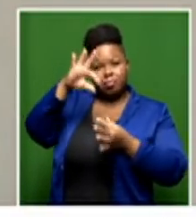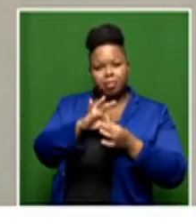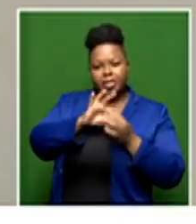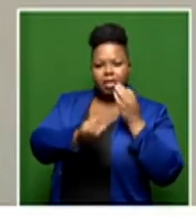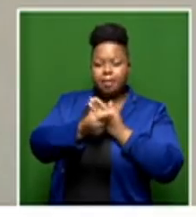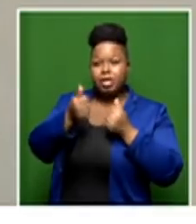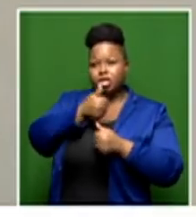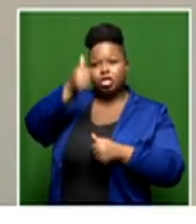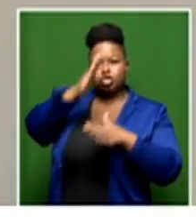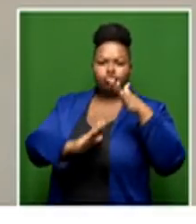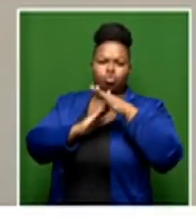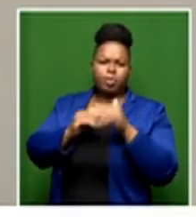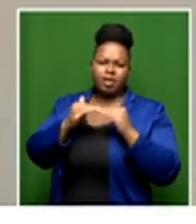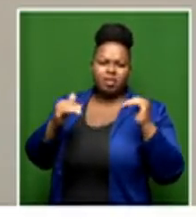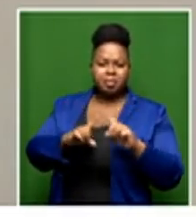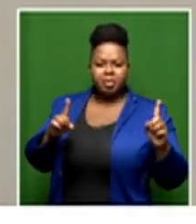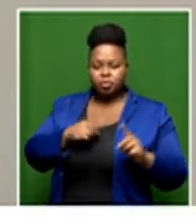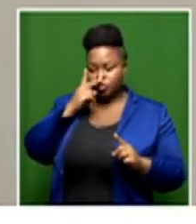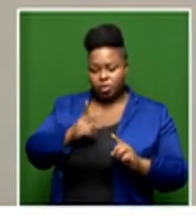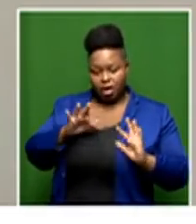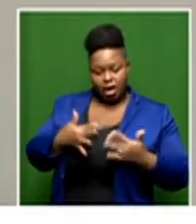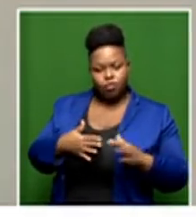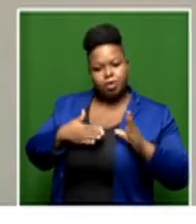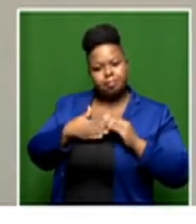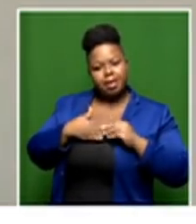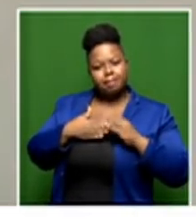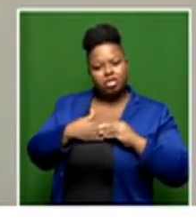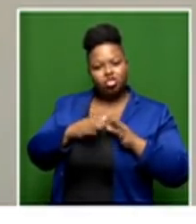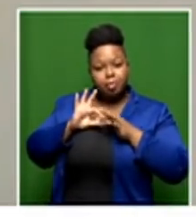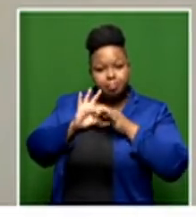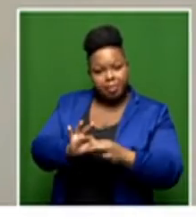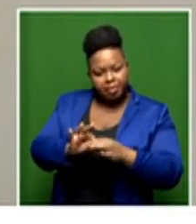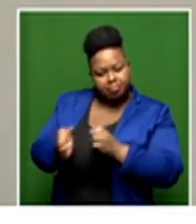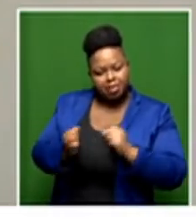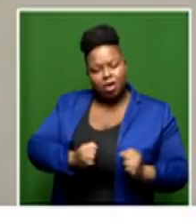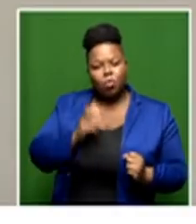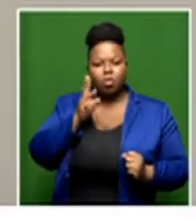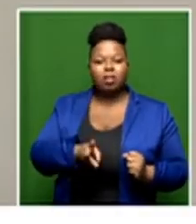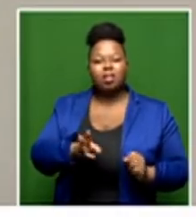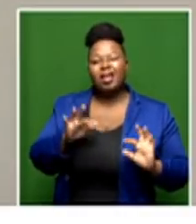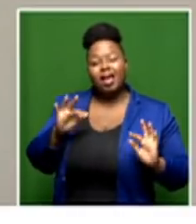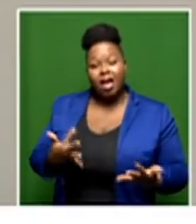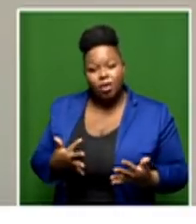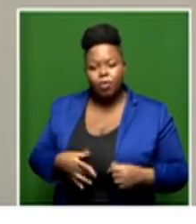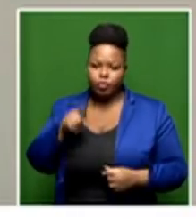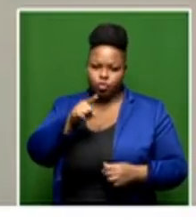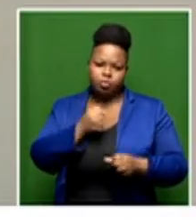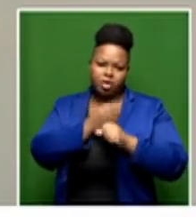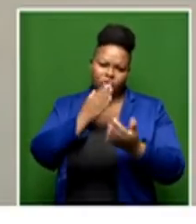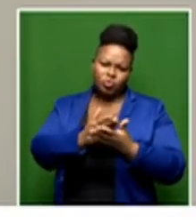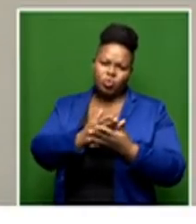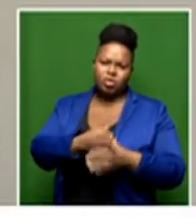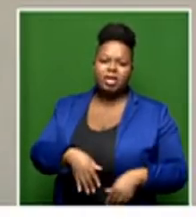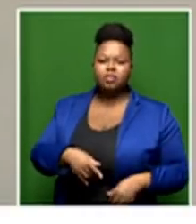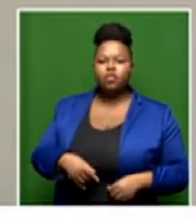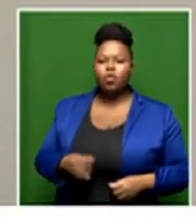level. And how you guarantee membership autonomy is by making sure that you eliminate the